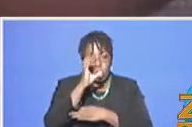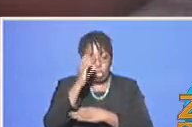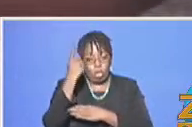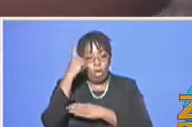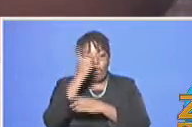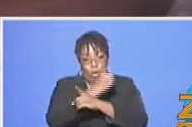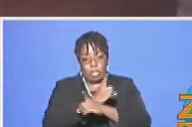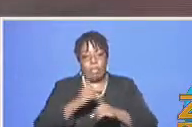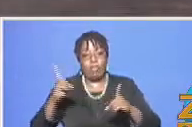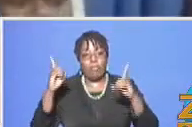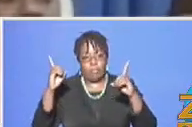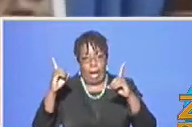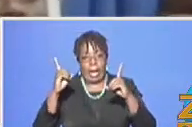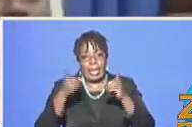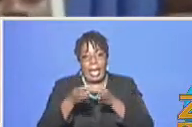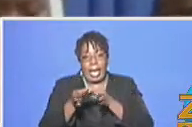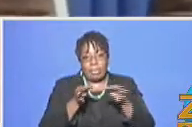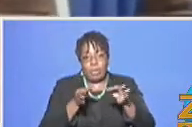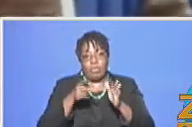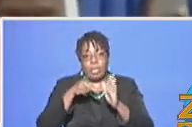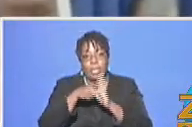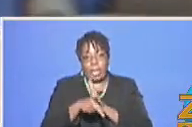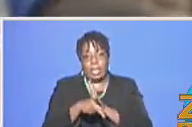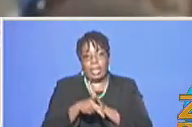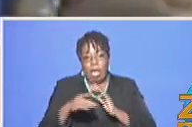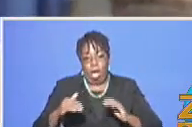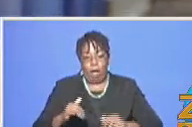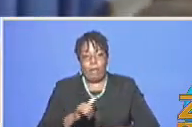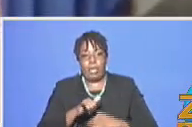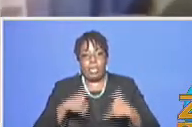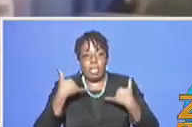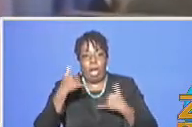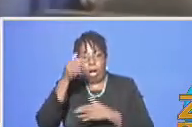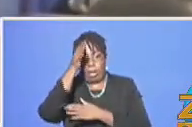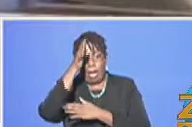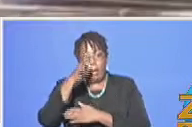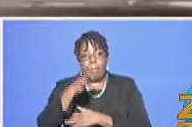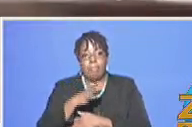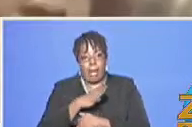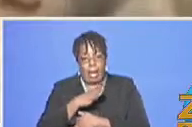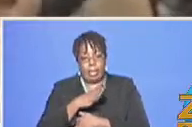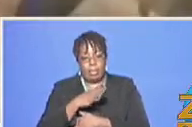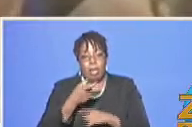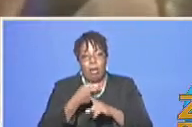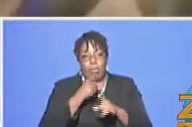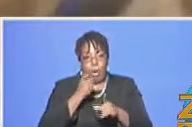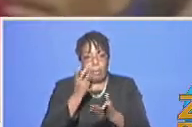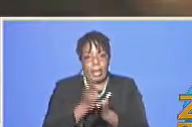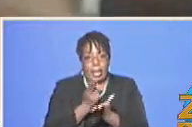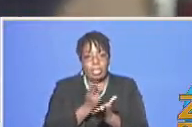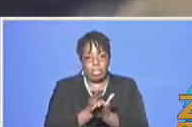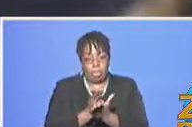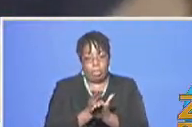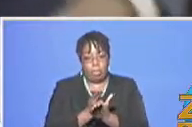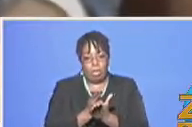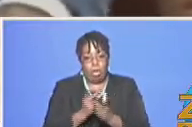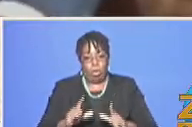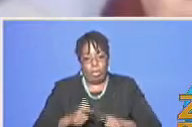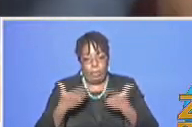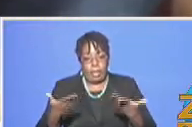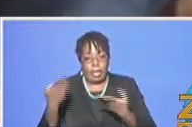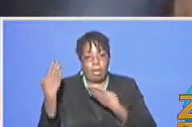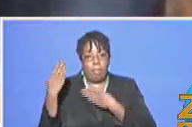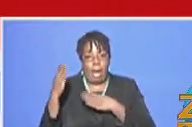divine explanation to the killing of a man some Haitians living here in the Bahamas refer to as their president,